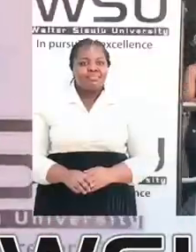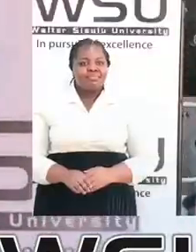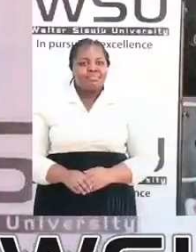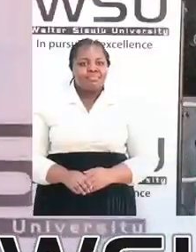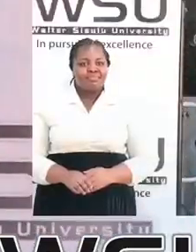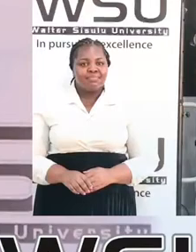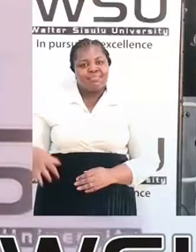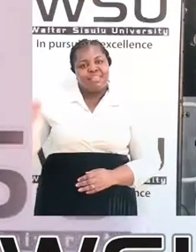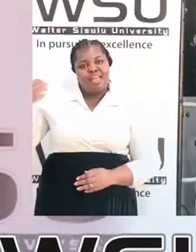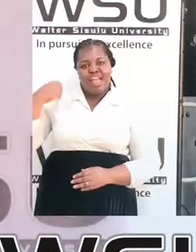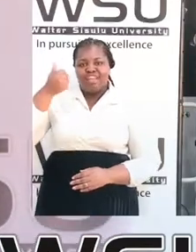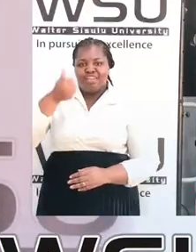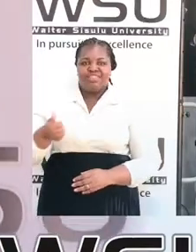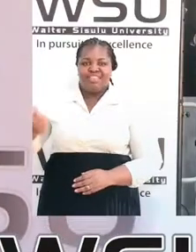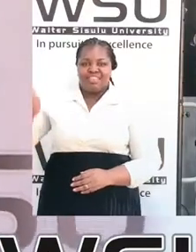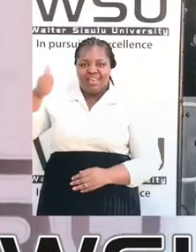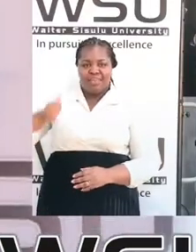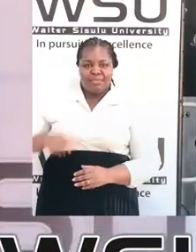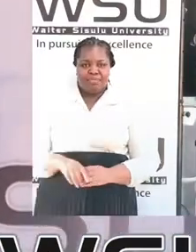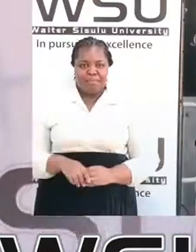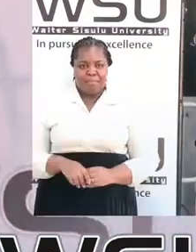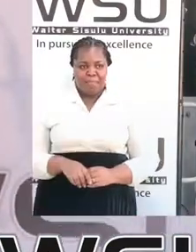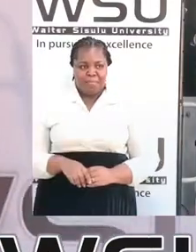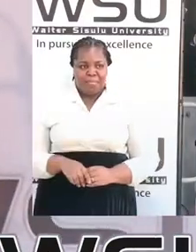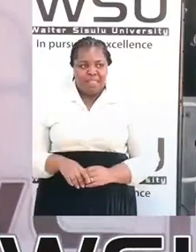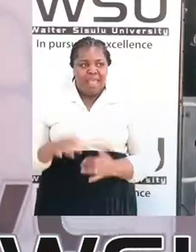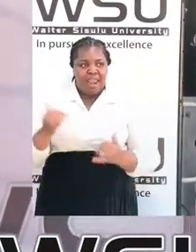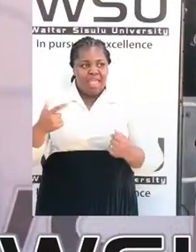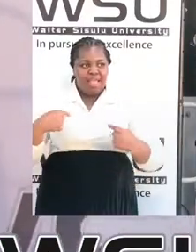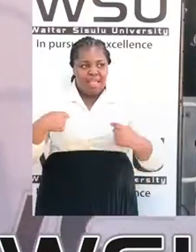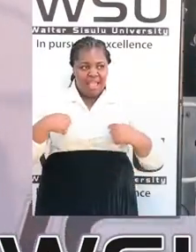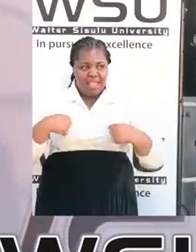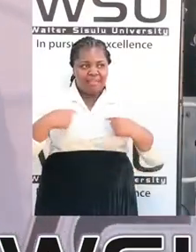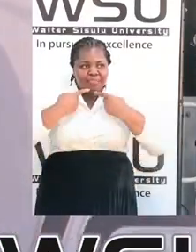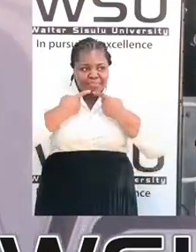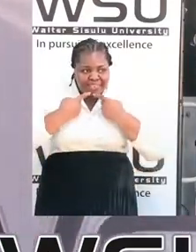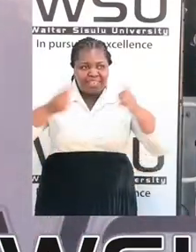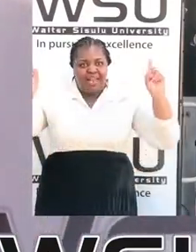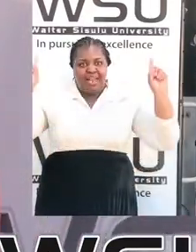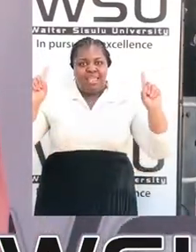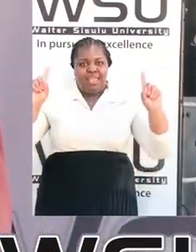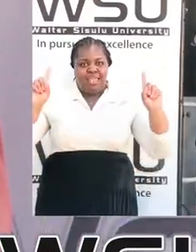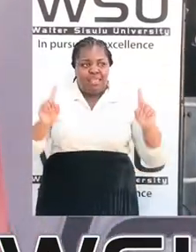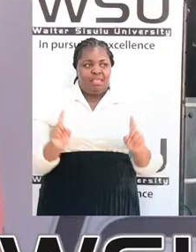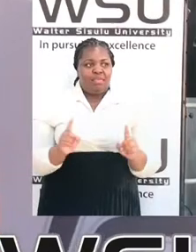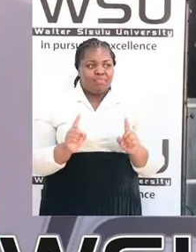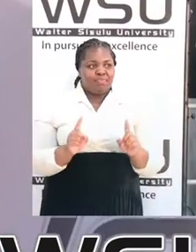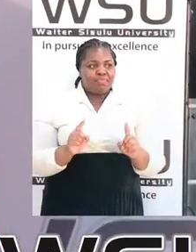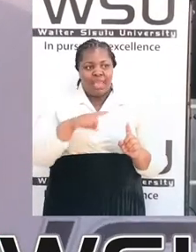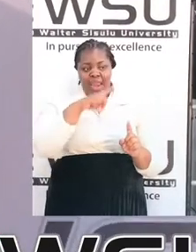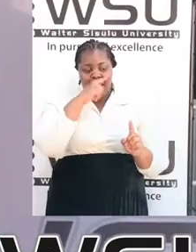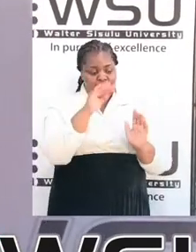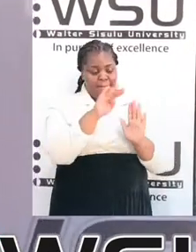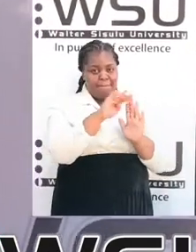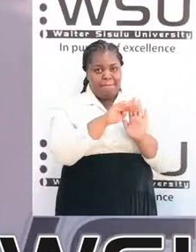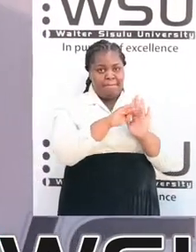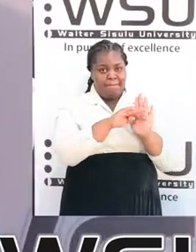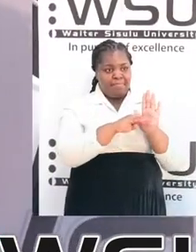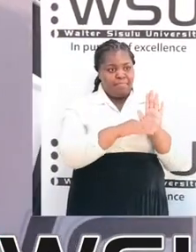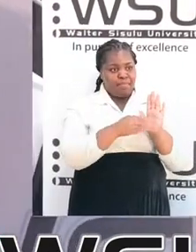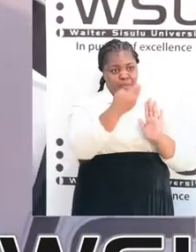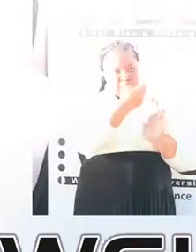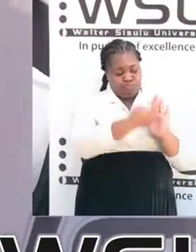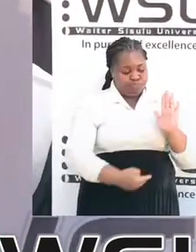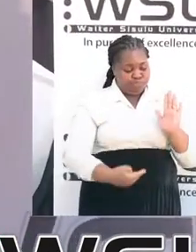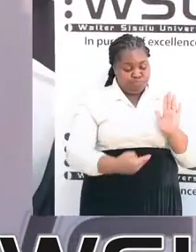Madam Chancellor, I hereby declare that the candidates whose names appear on your